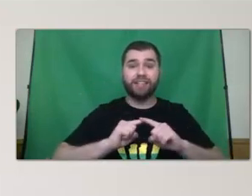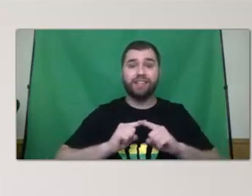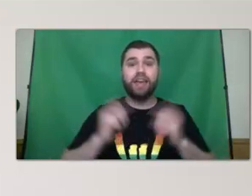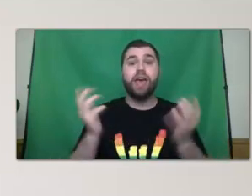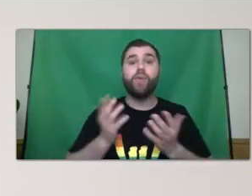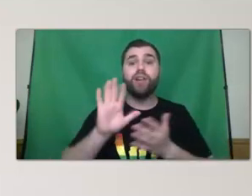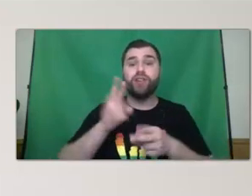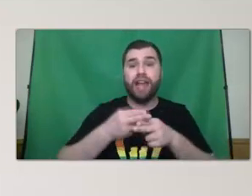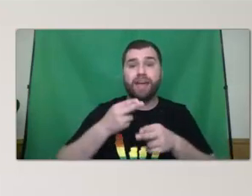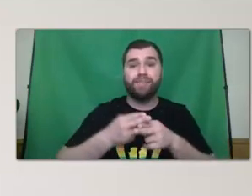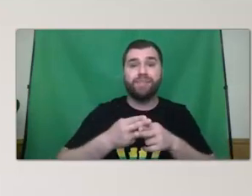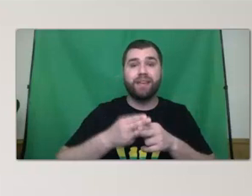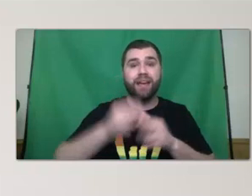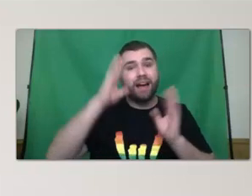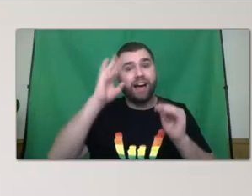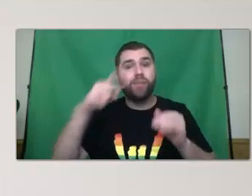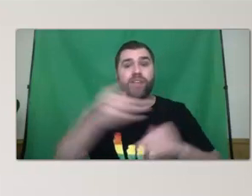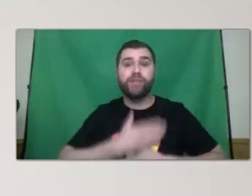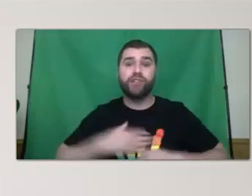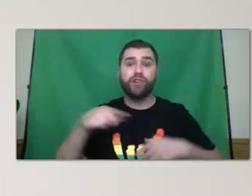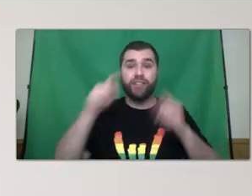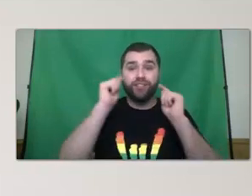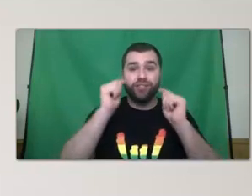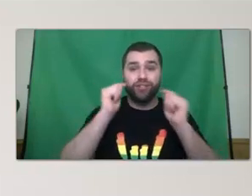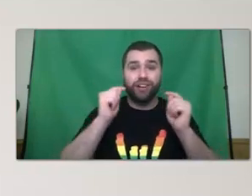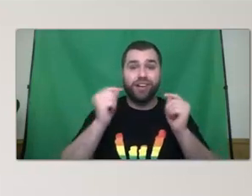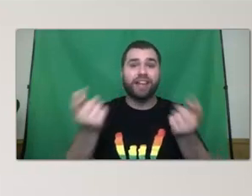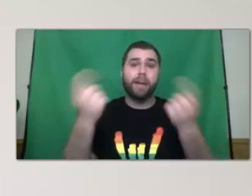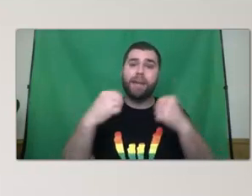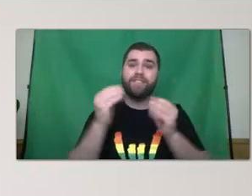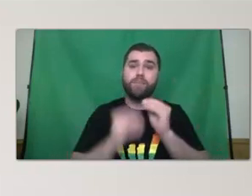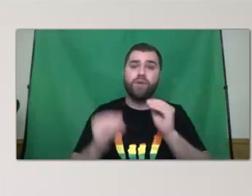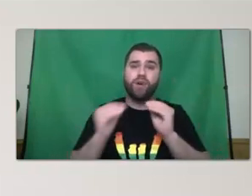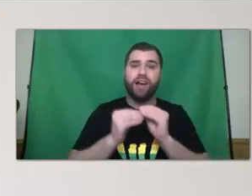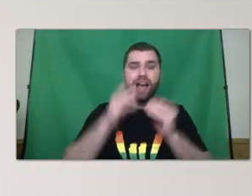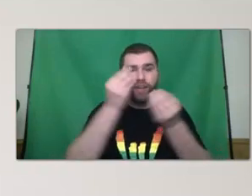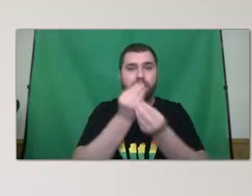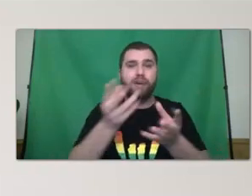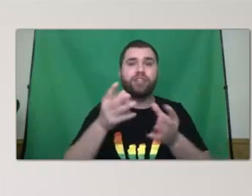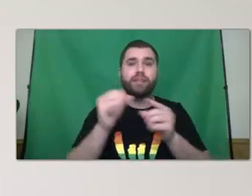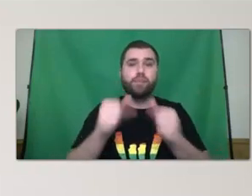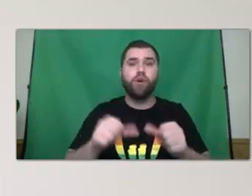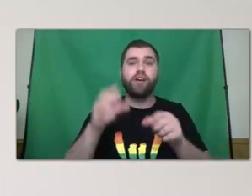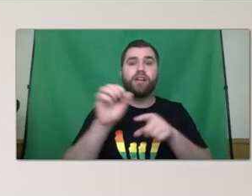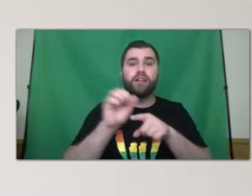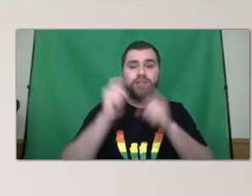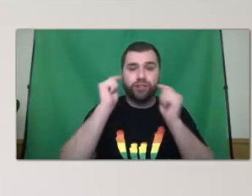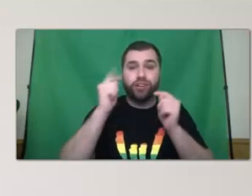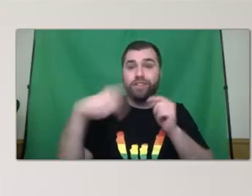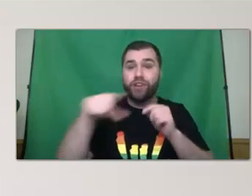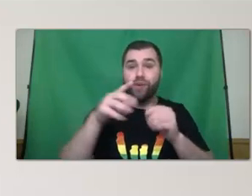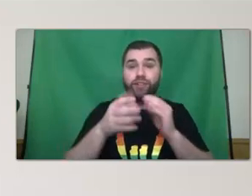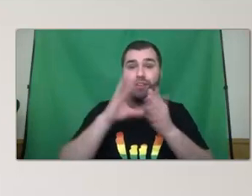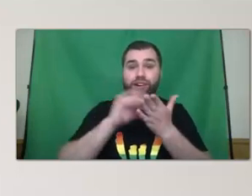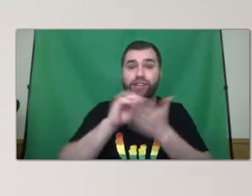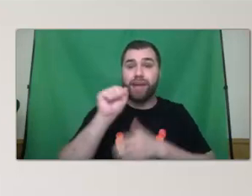signs, and what is your name? I hope that you enjoyed the tutorial and come back for more. I will be posting more tutorials